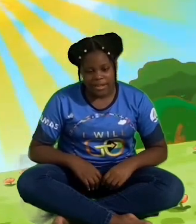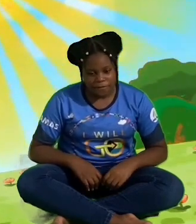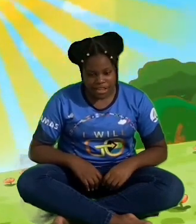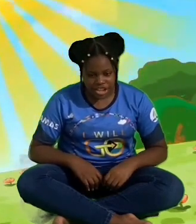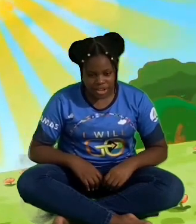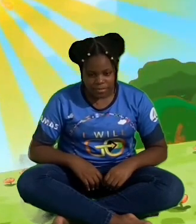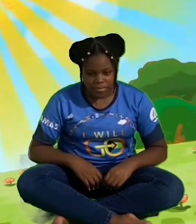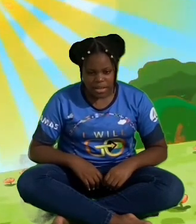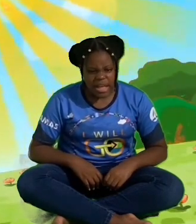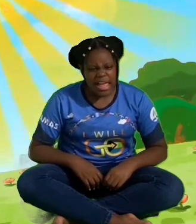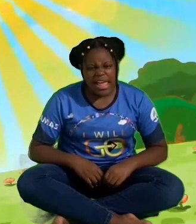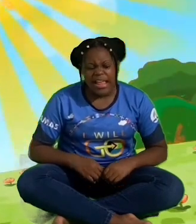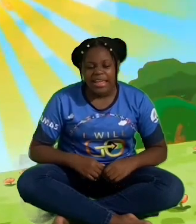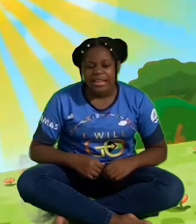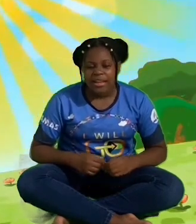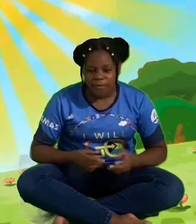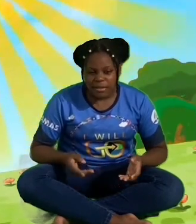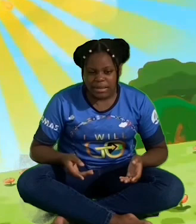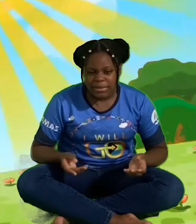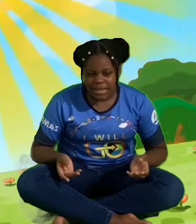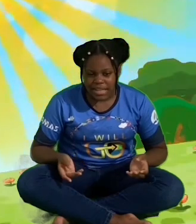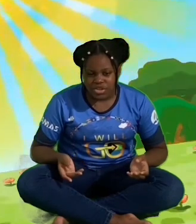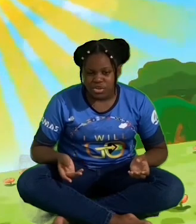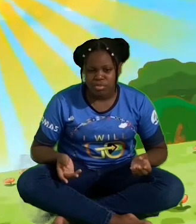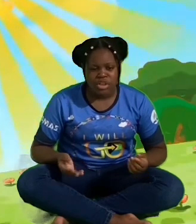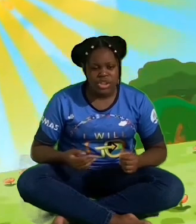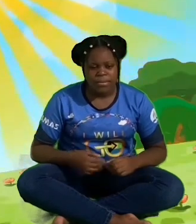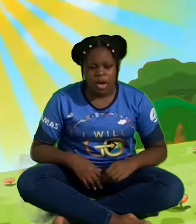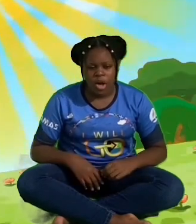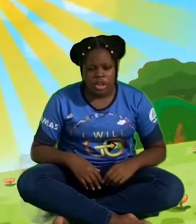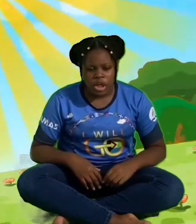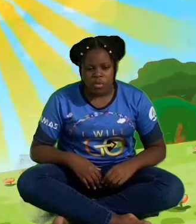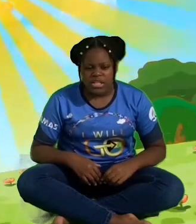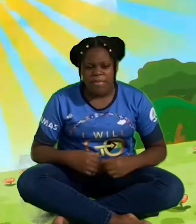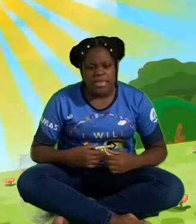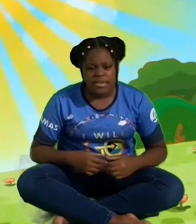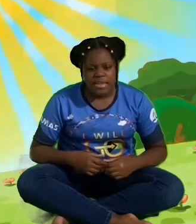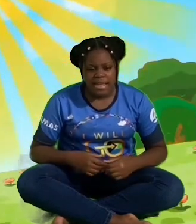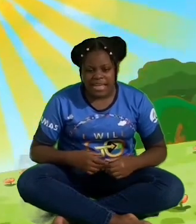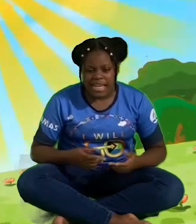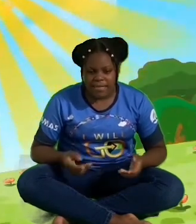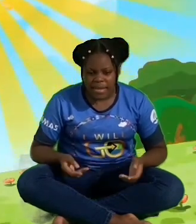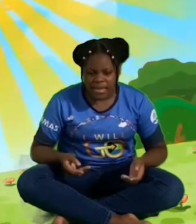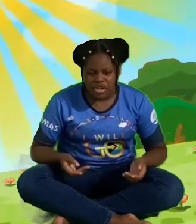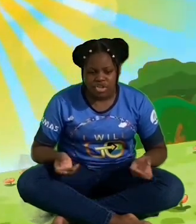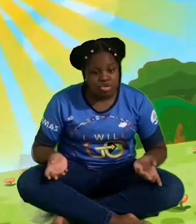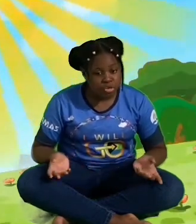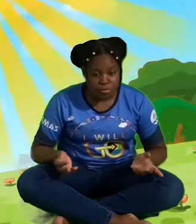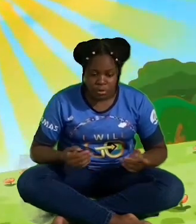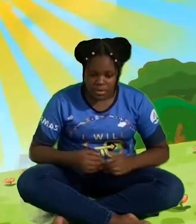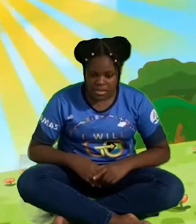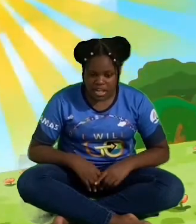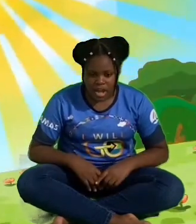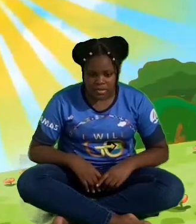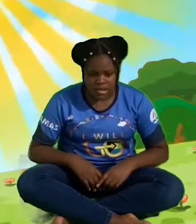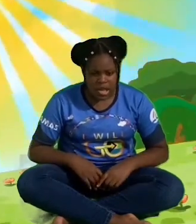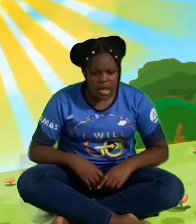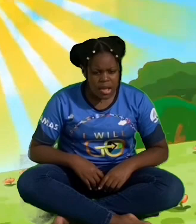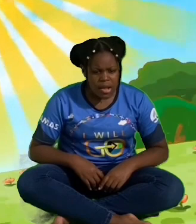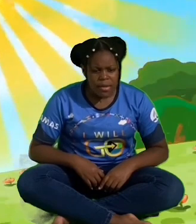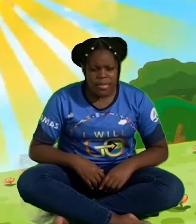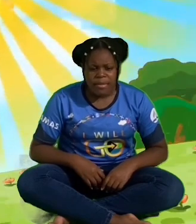they left Egypt. A lovely place to worship God was better than keeping the jewelry for